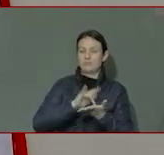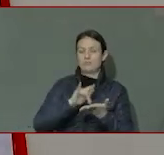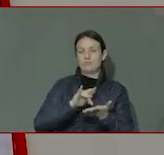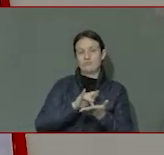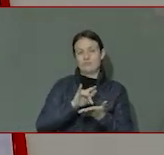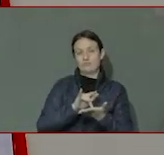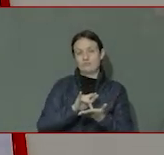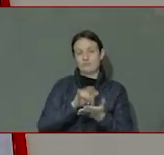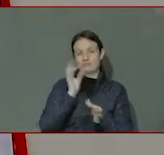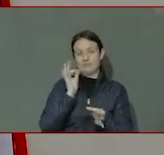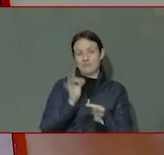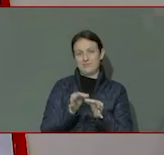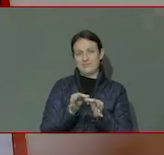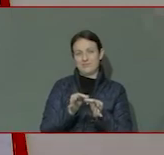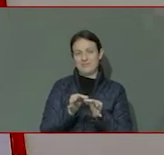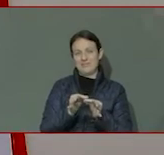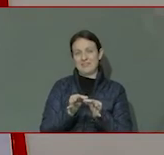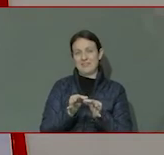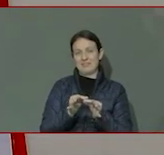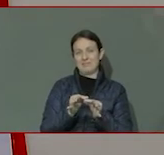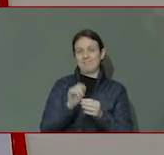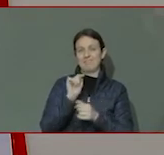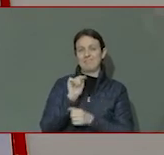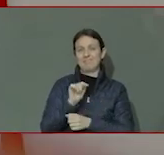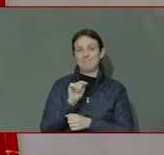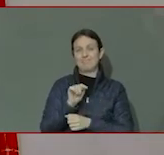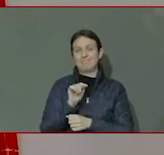be the